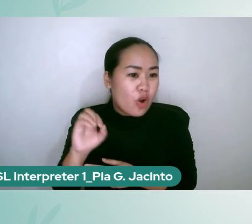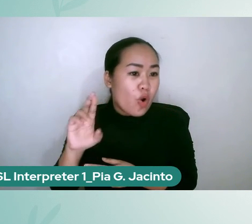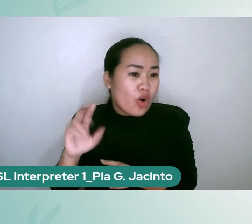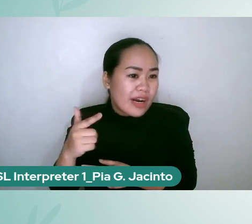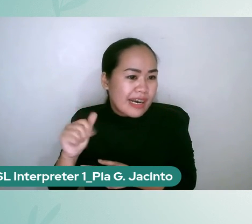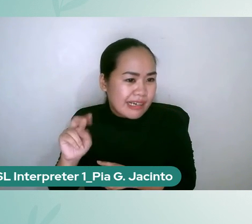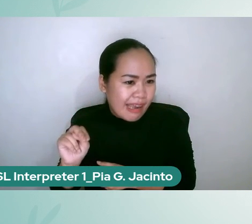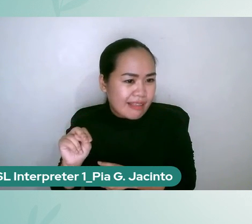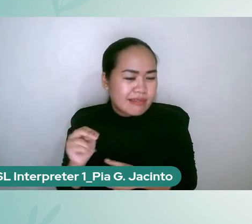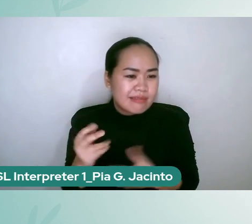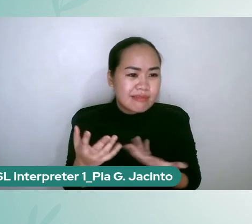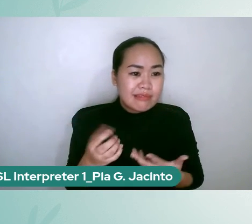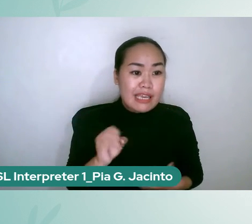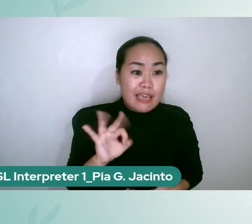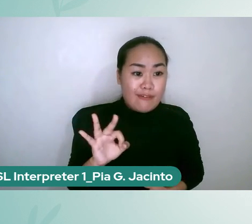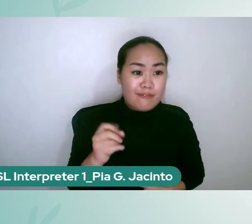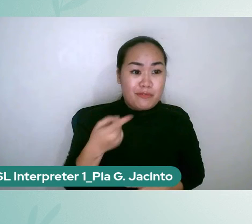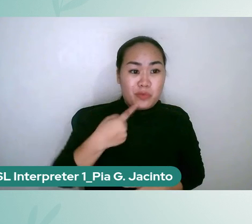that